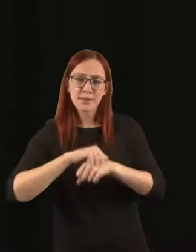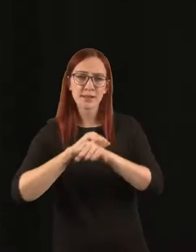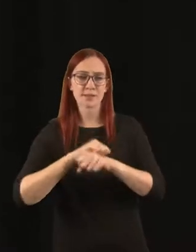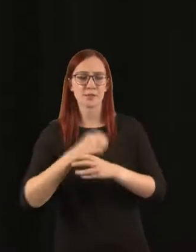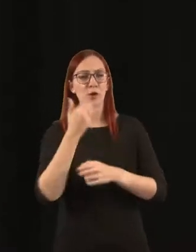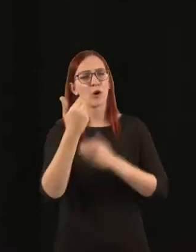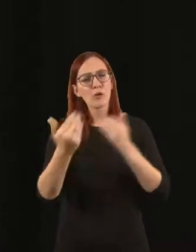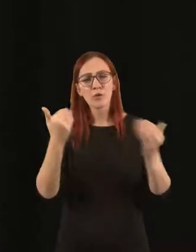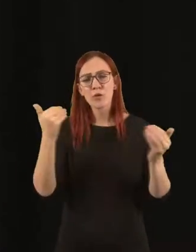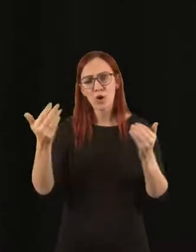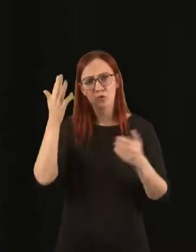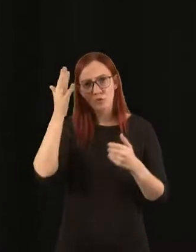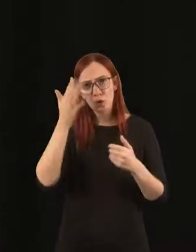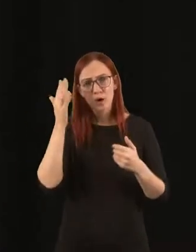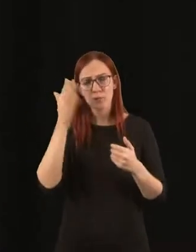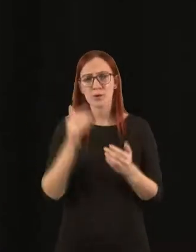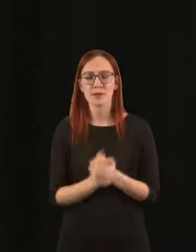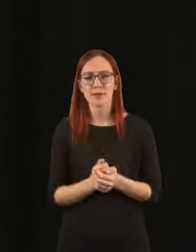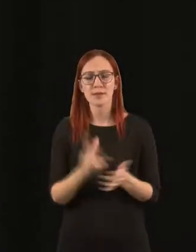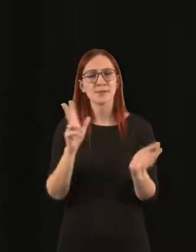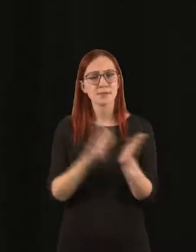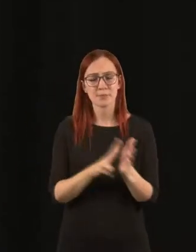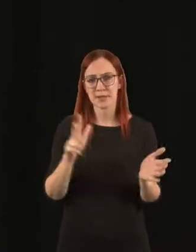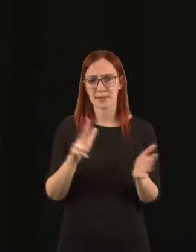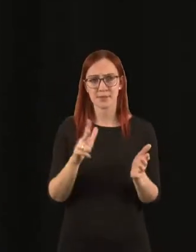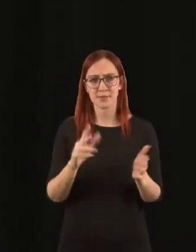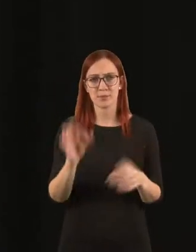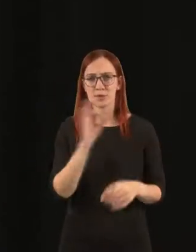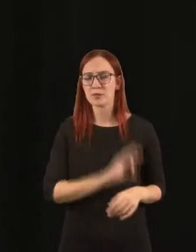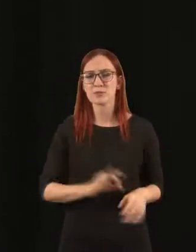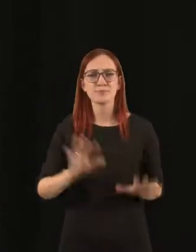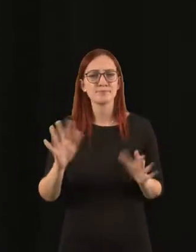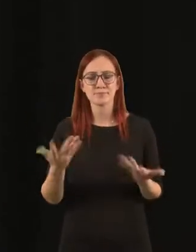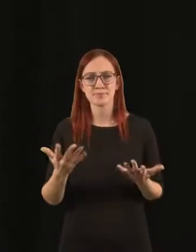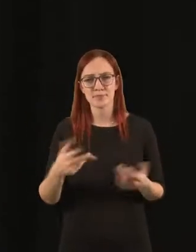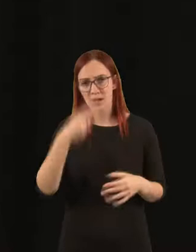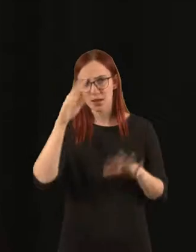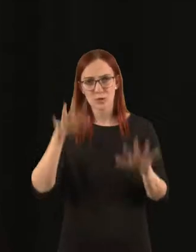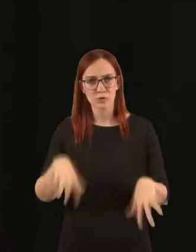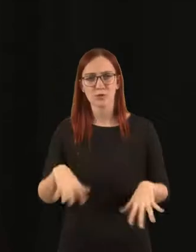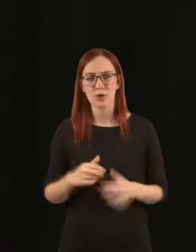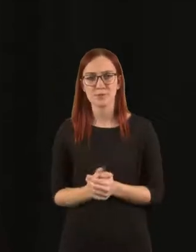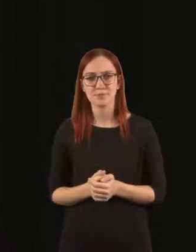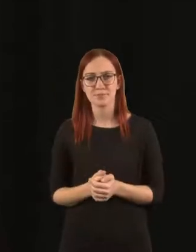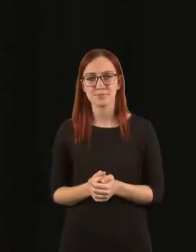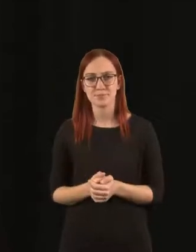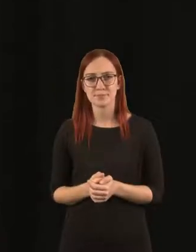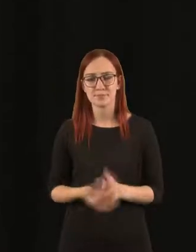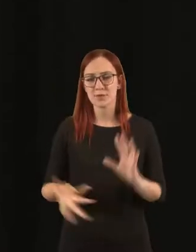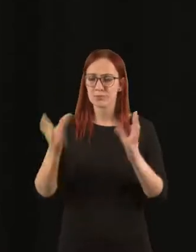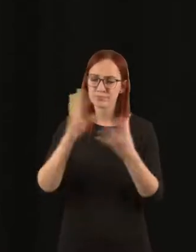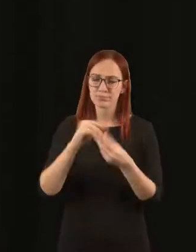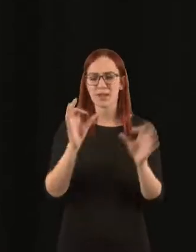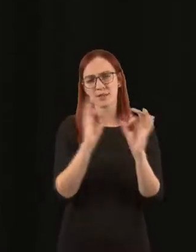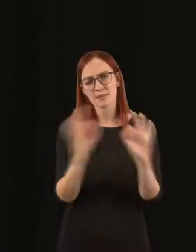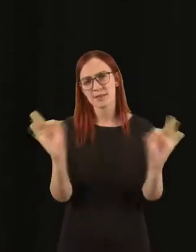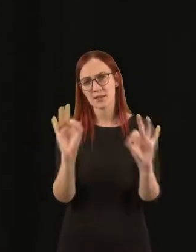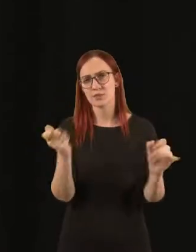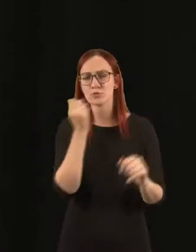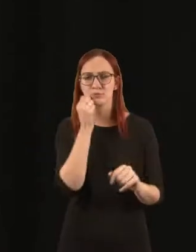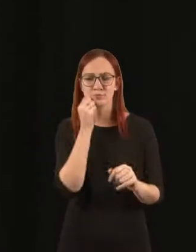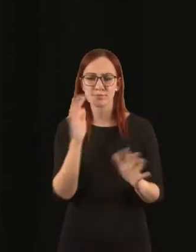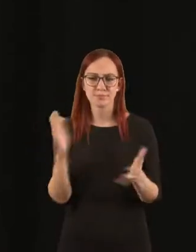what ways will we be using to change people's behavior? What solutions would be best